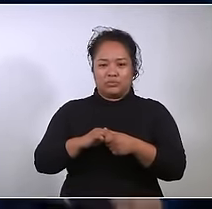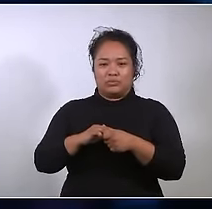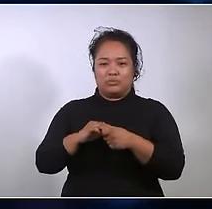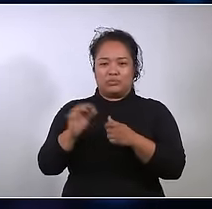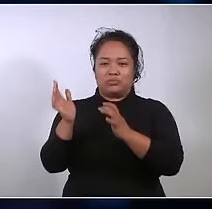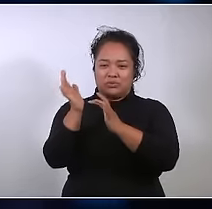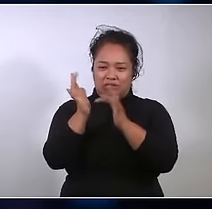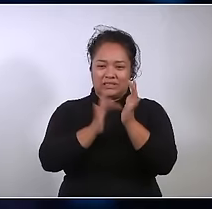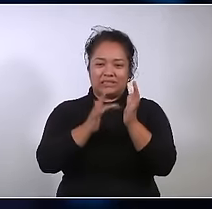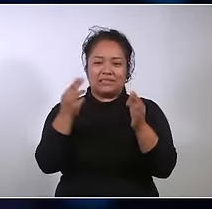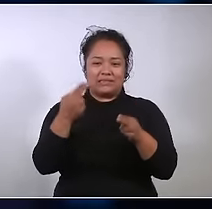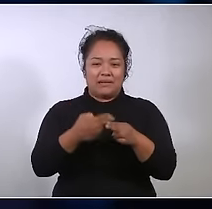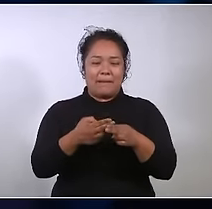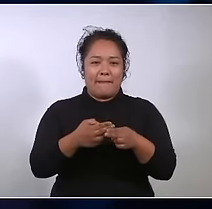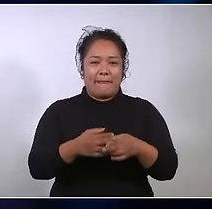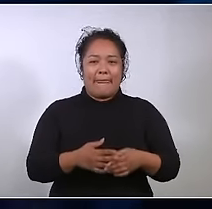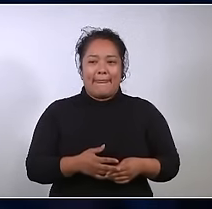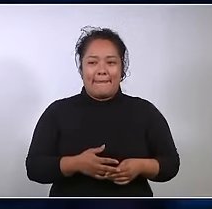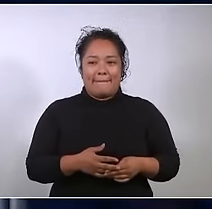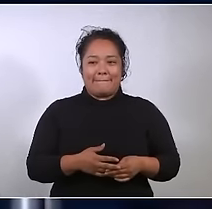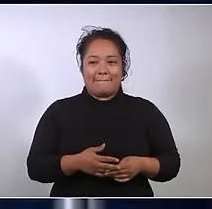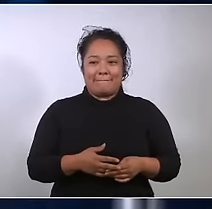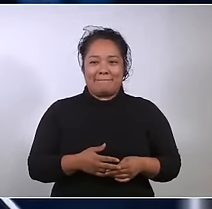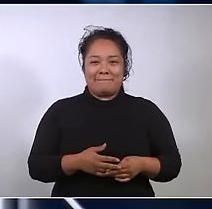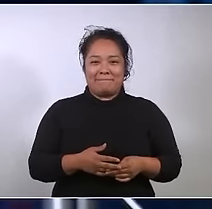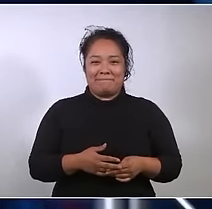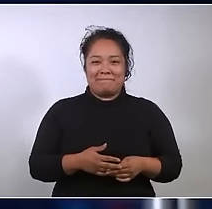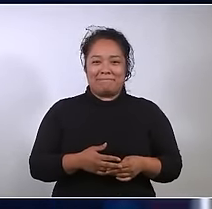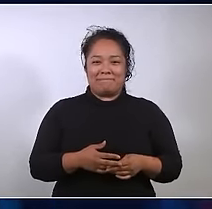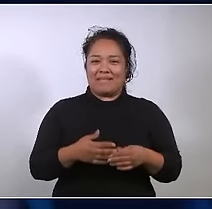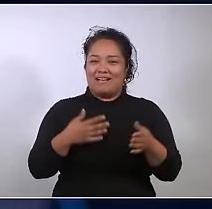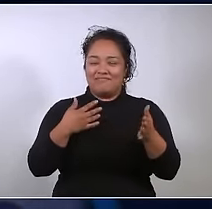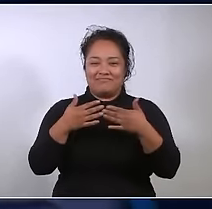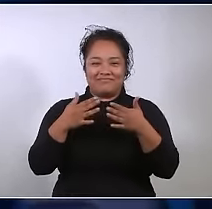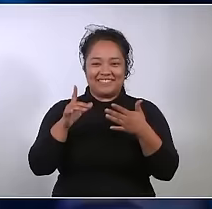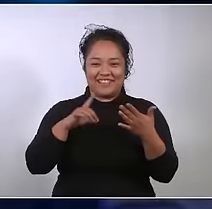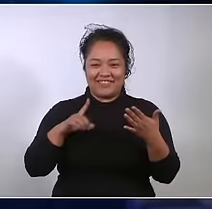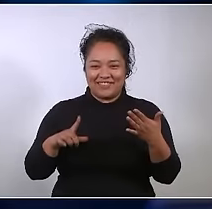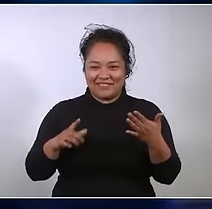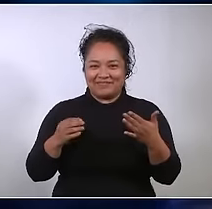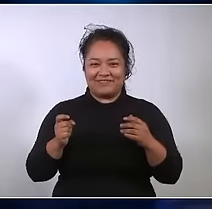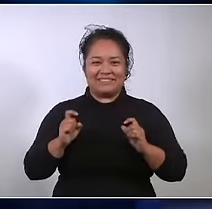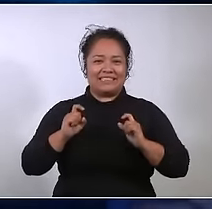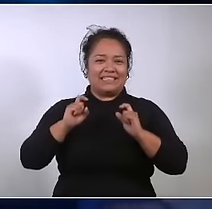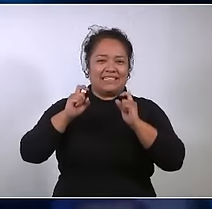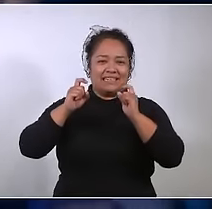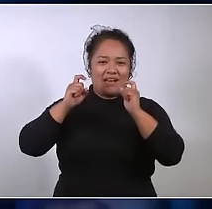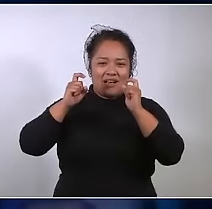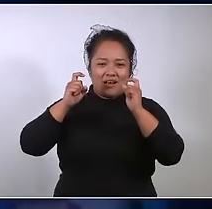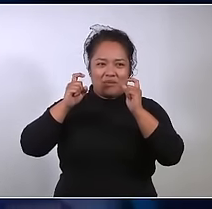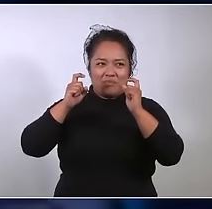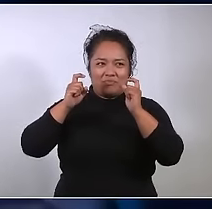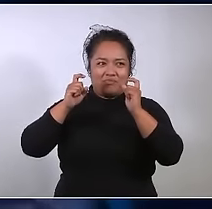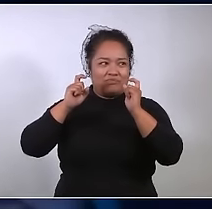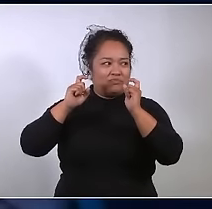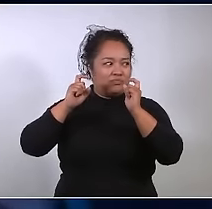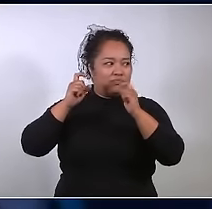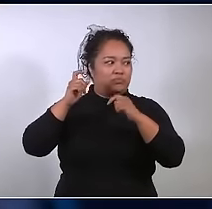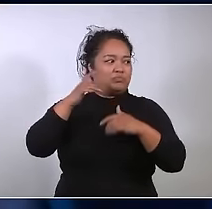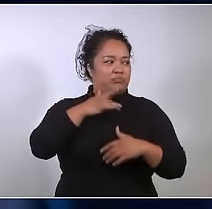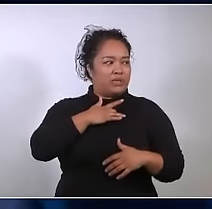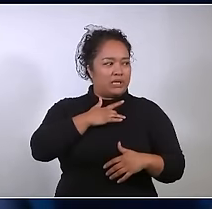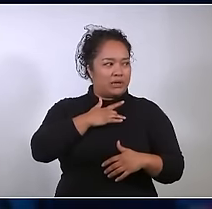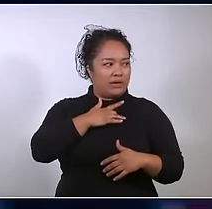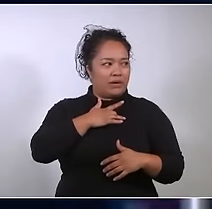In Jesus' name, en el nombre de Jesucristo. Whatever the Lord has given, whatever the Lord has placed in your heart, lo que Dios